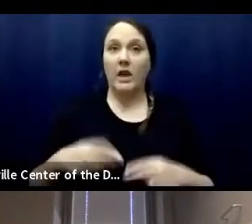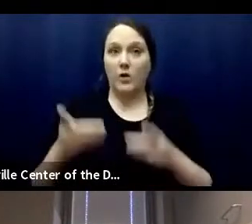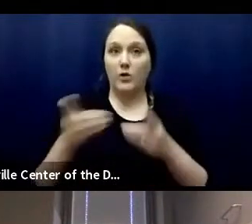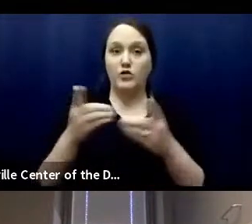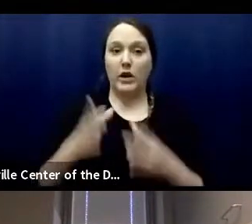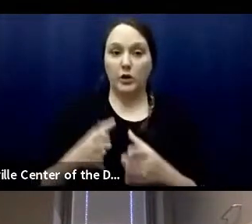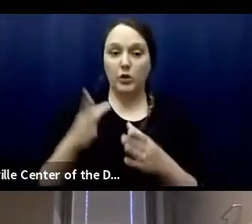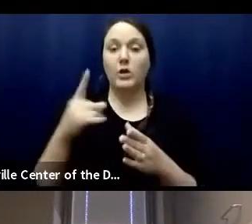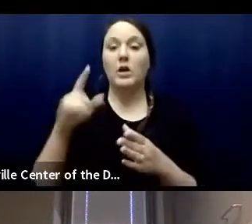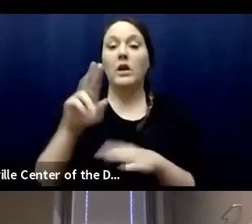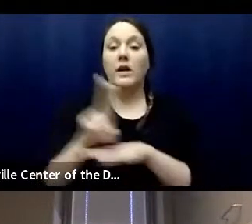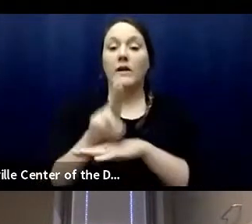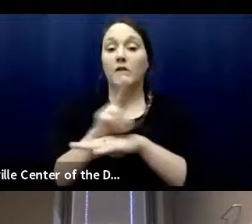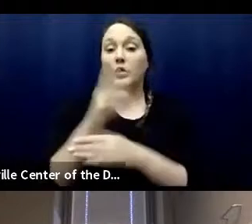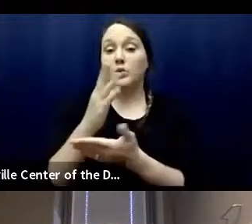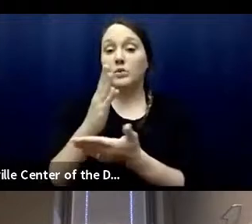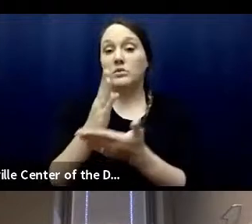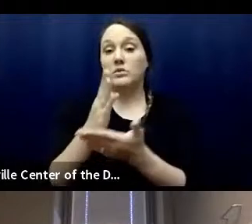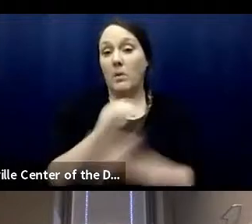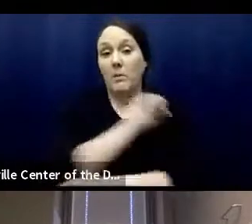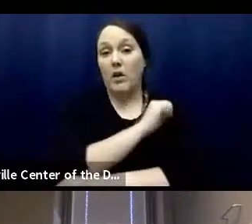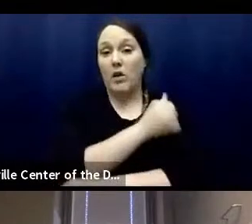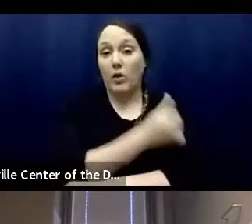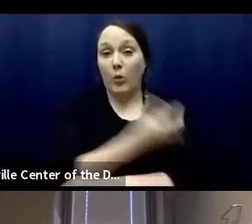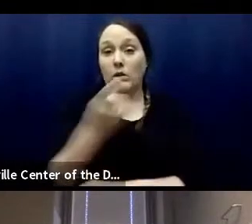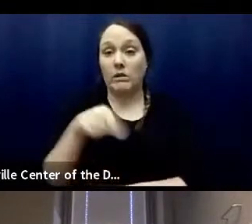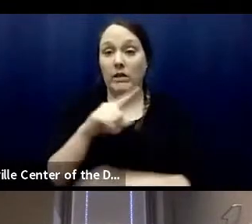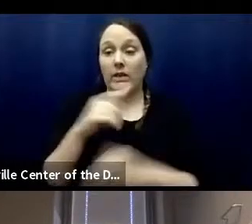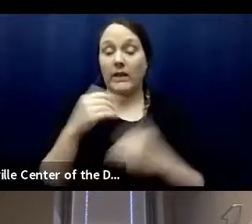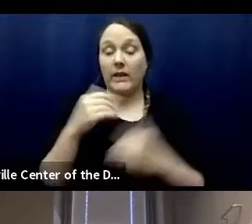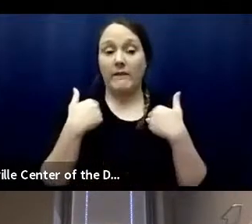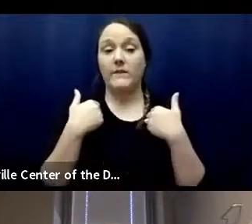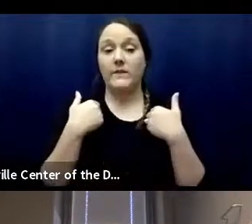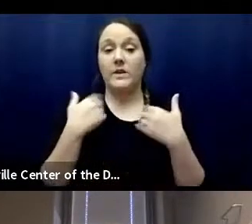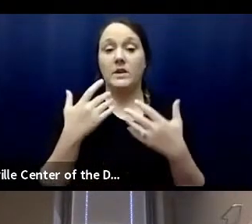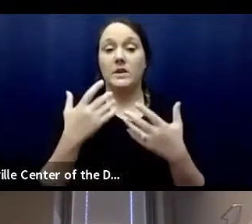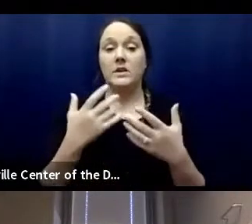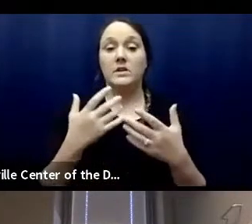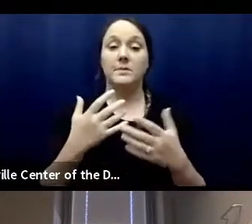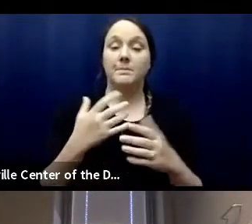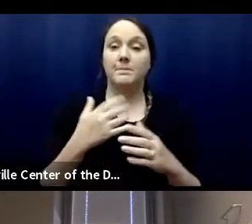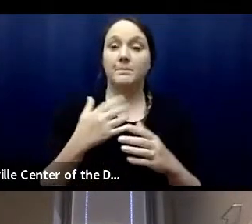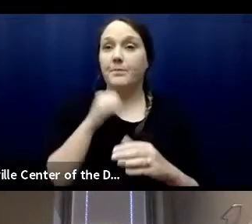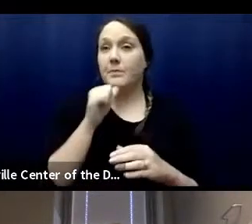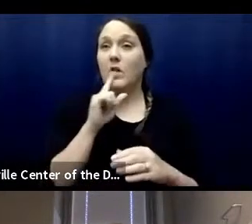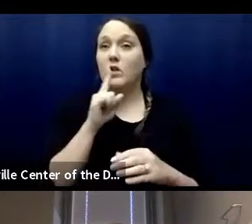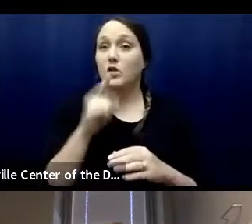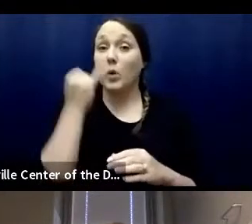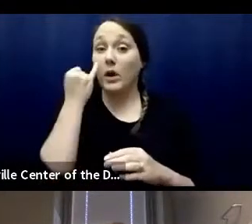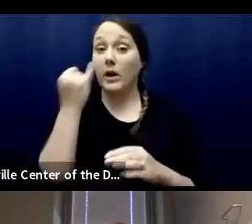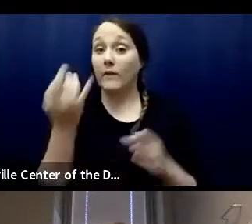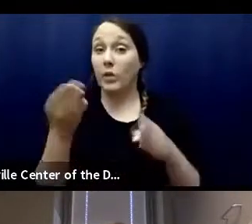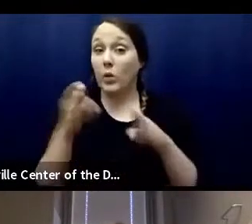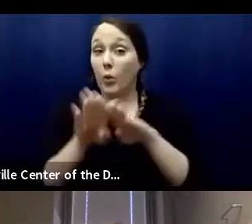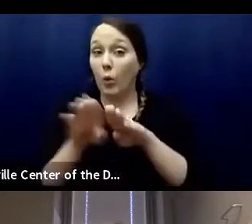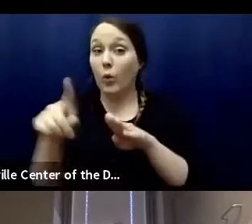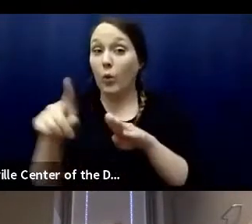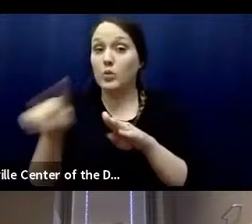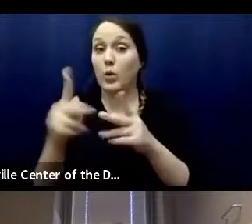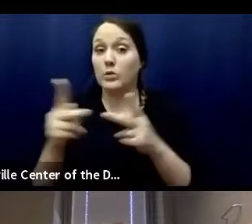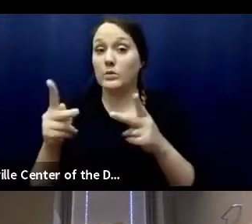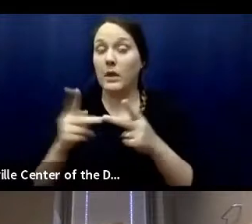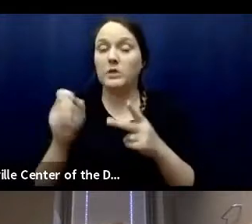has utilized some of the authority that they have to, I'm not sure if they've closed those facilities